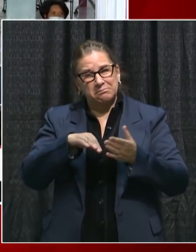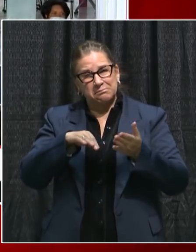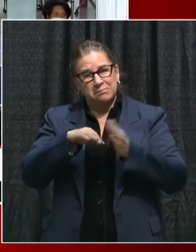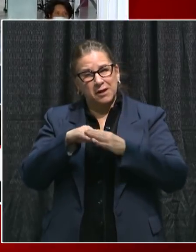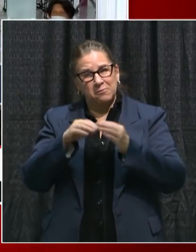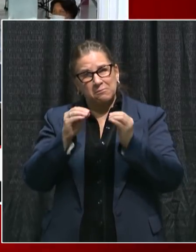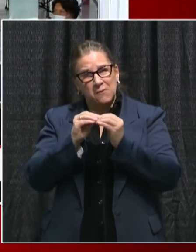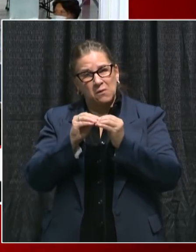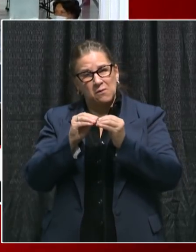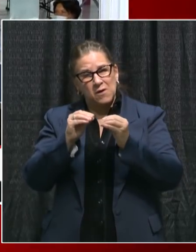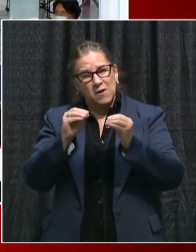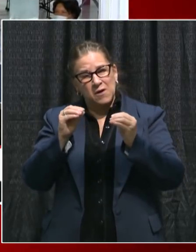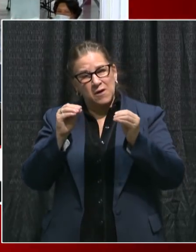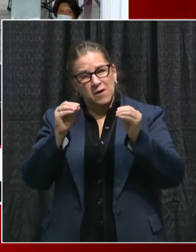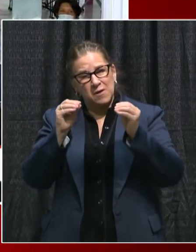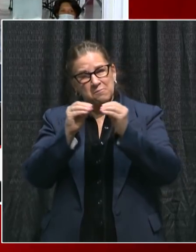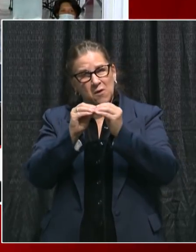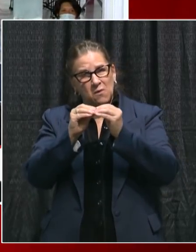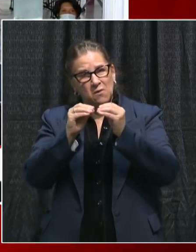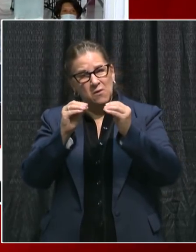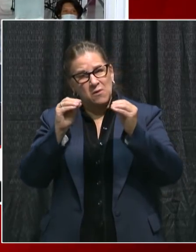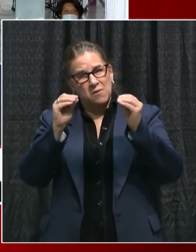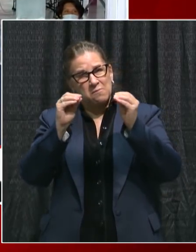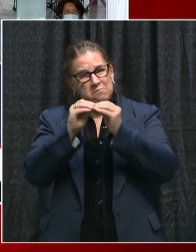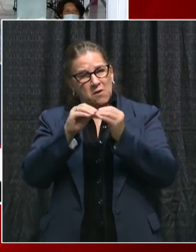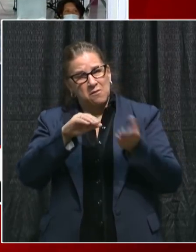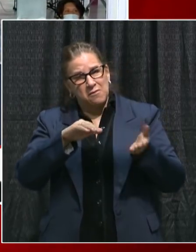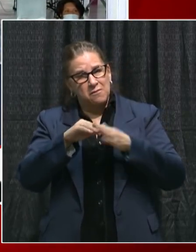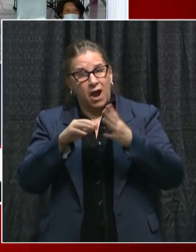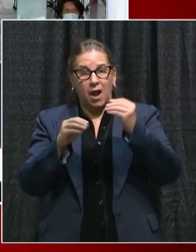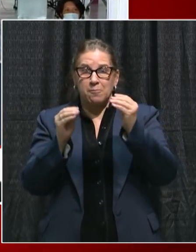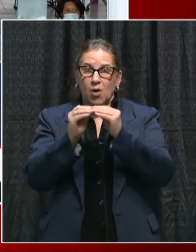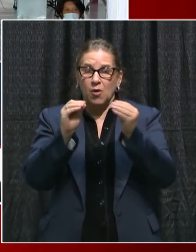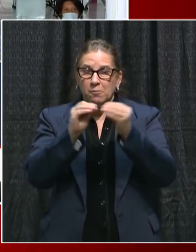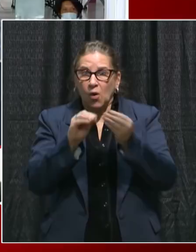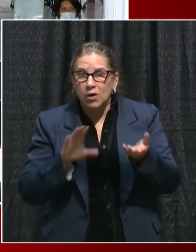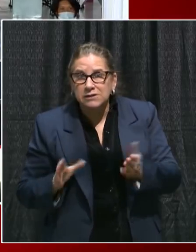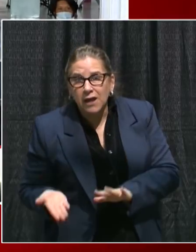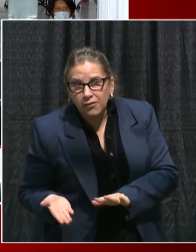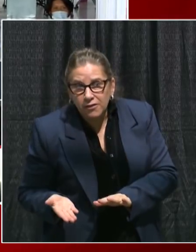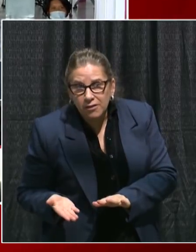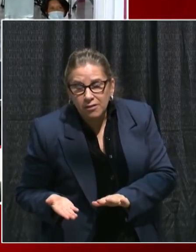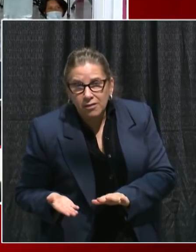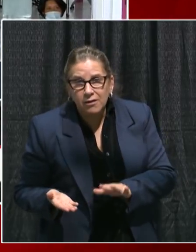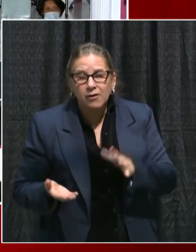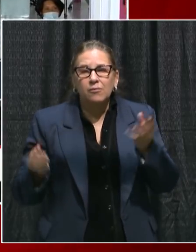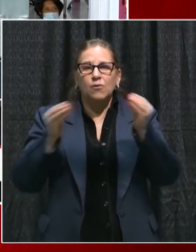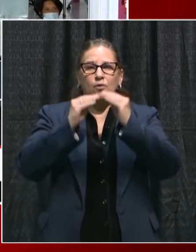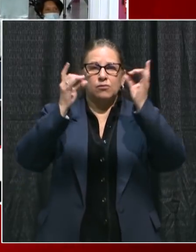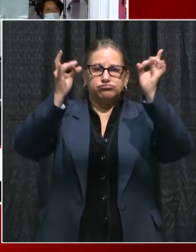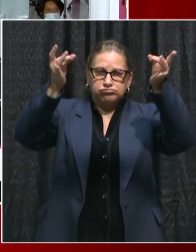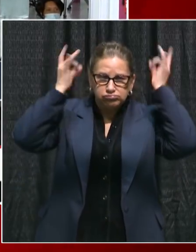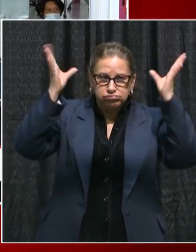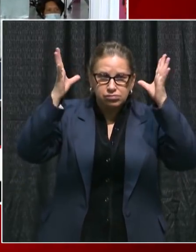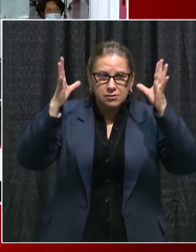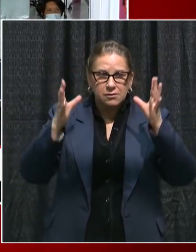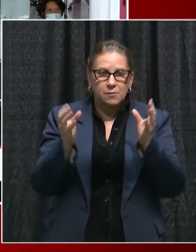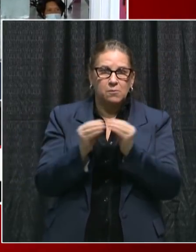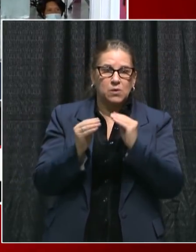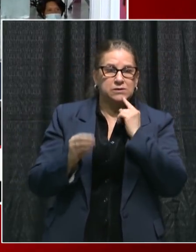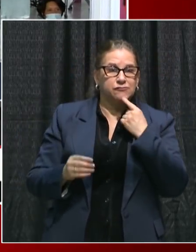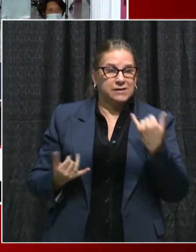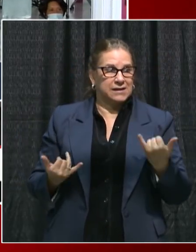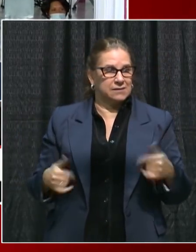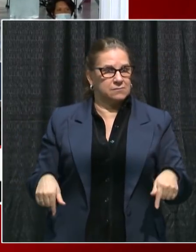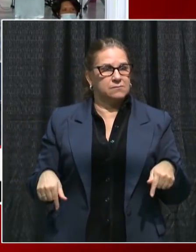the projection tells you, that the next couple of weeks are going to get a little more intense, and this is why and maybe facilities like this could be in use over that time